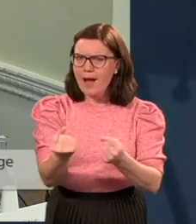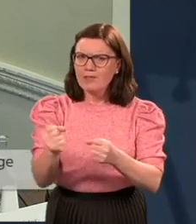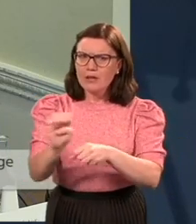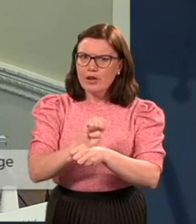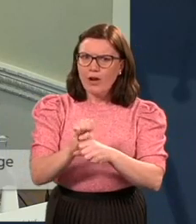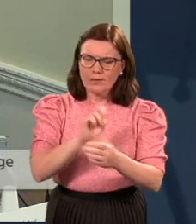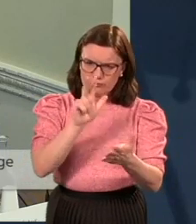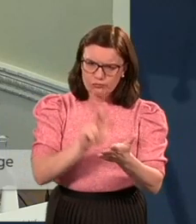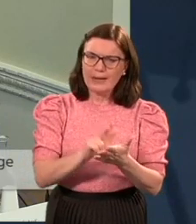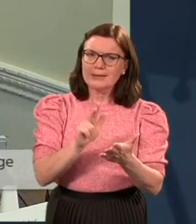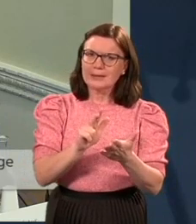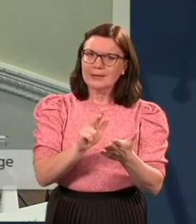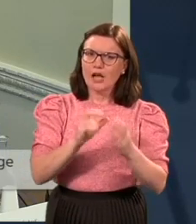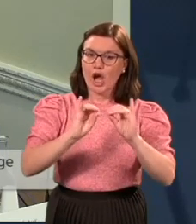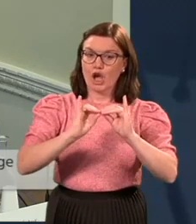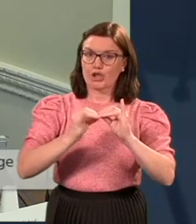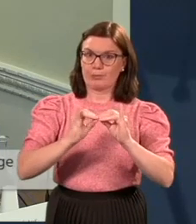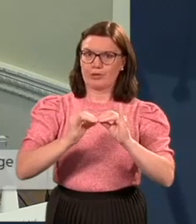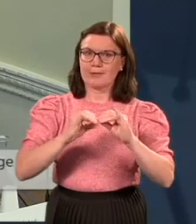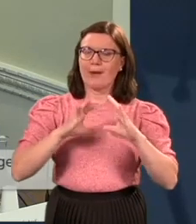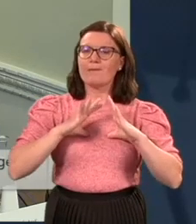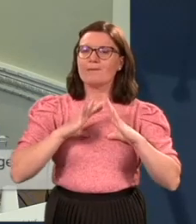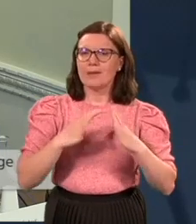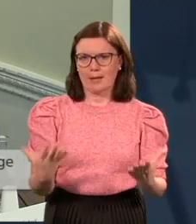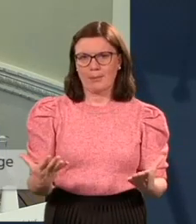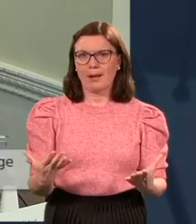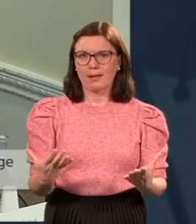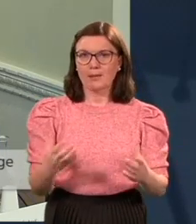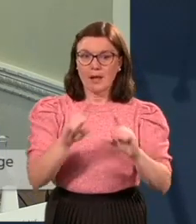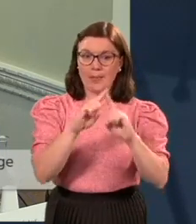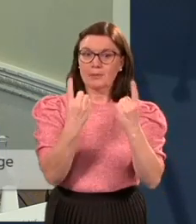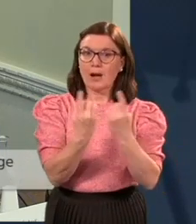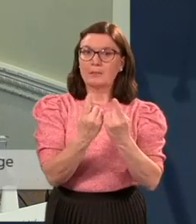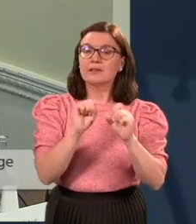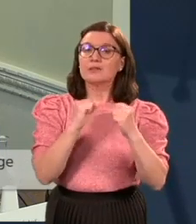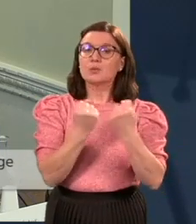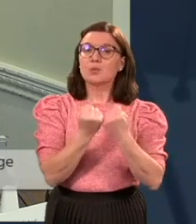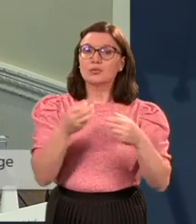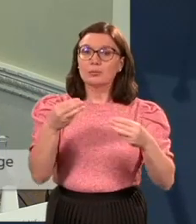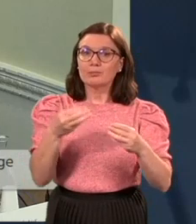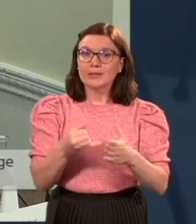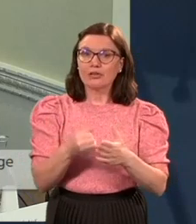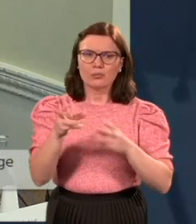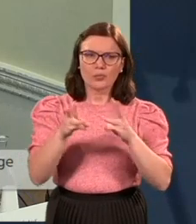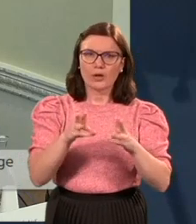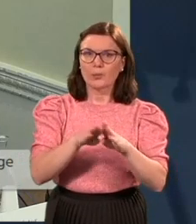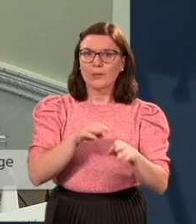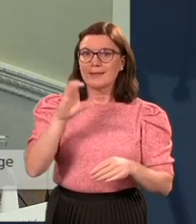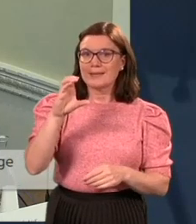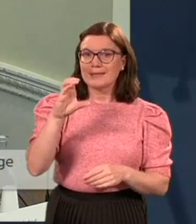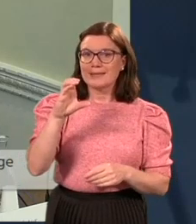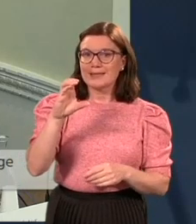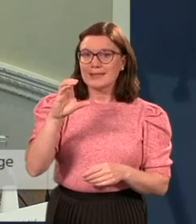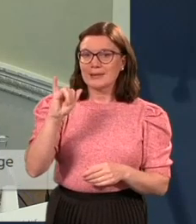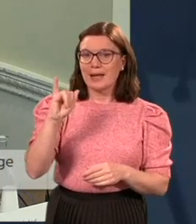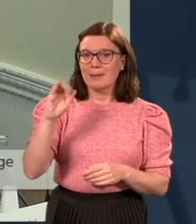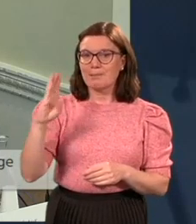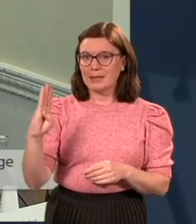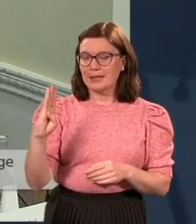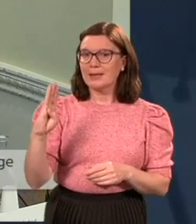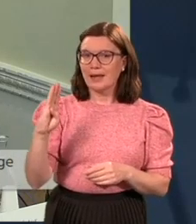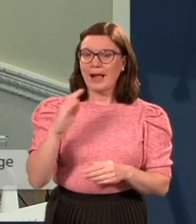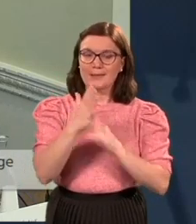accredited interpreters available. The Department of Social Protection, working with the Citizens Information Board and the